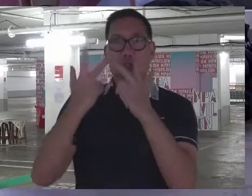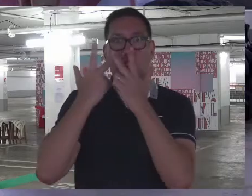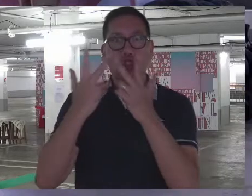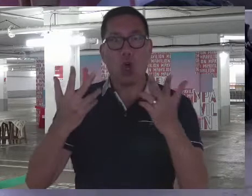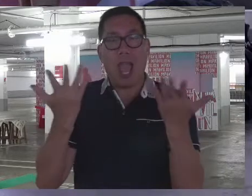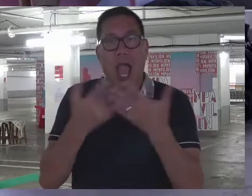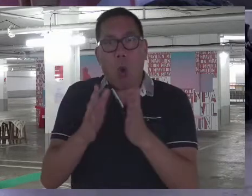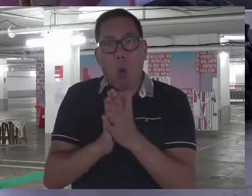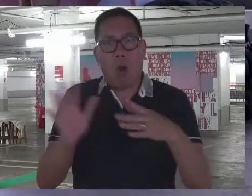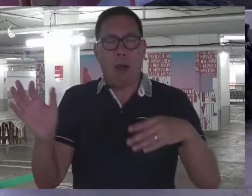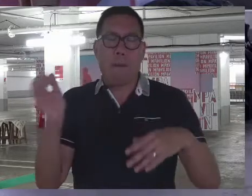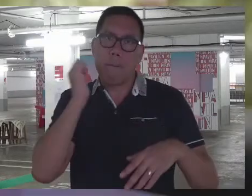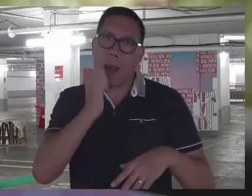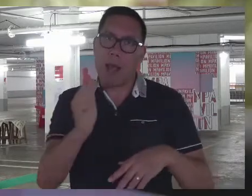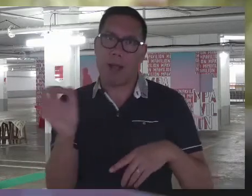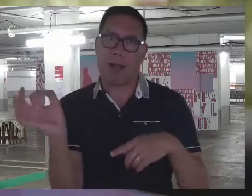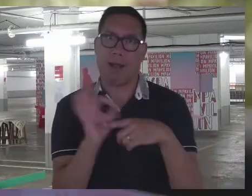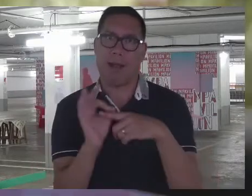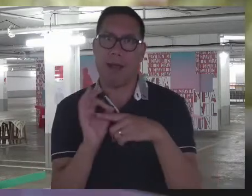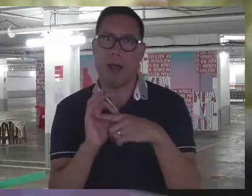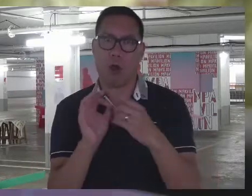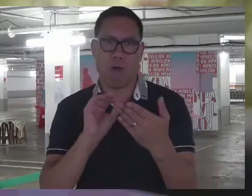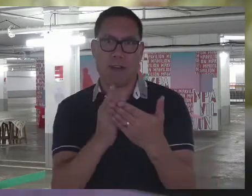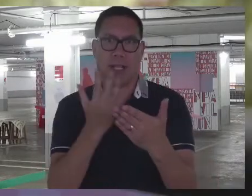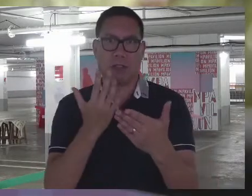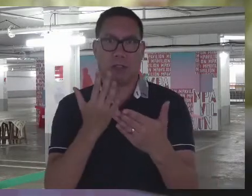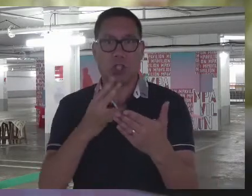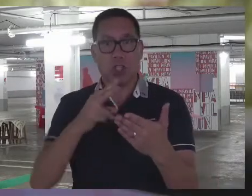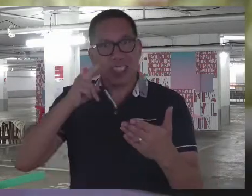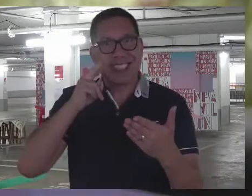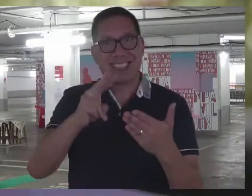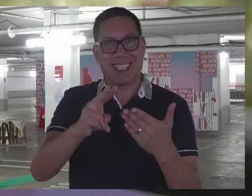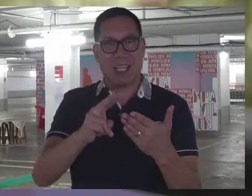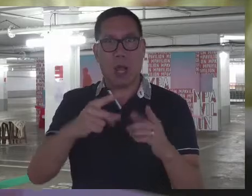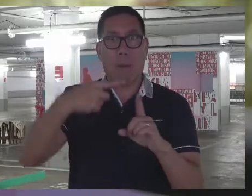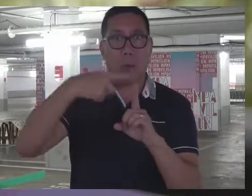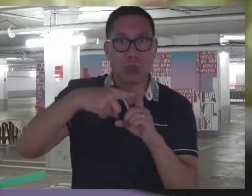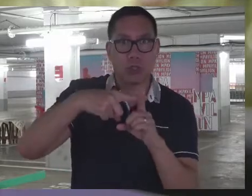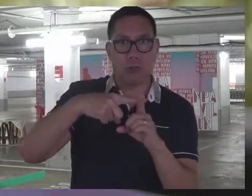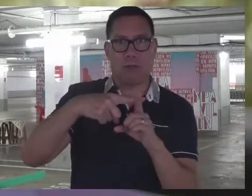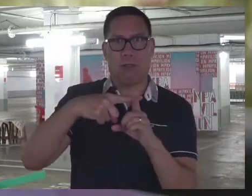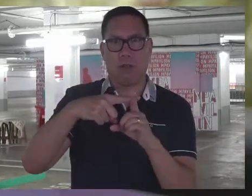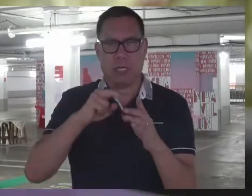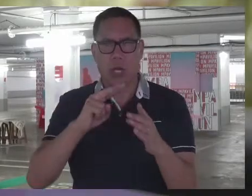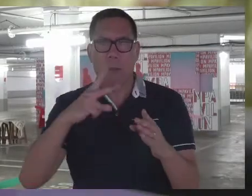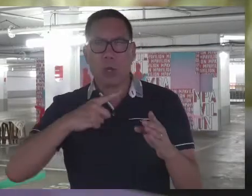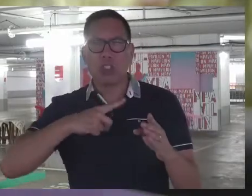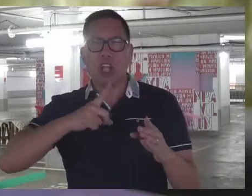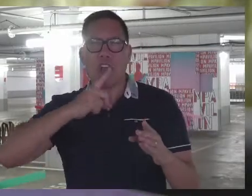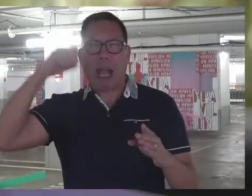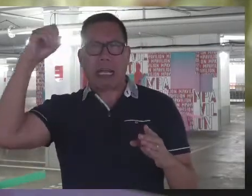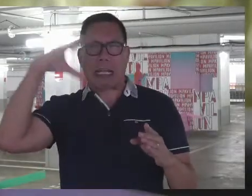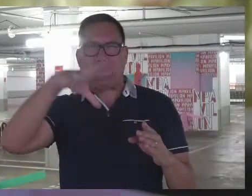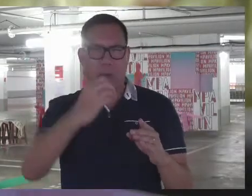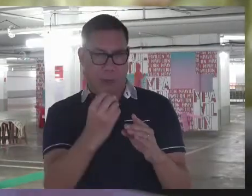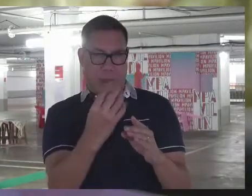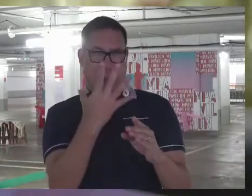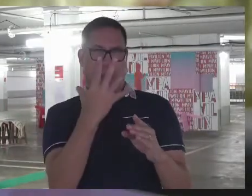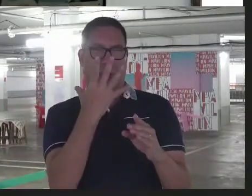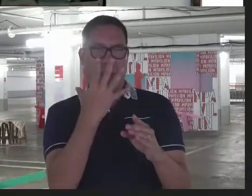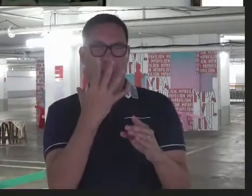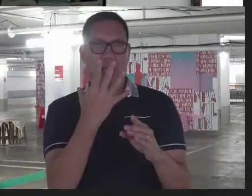in order to see the resultant image, the positive image. When you're looking at it in the light, you're just seeing a highly